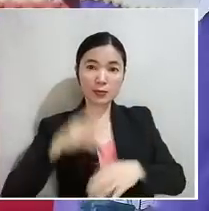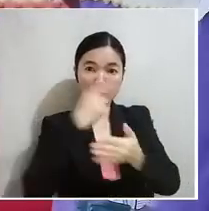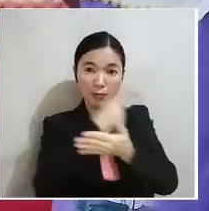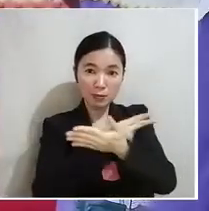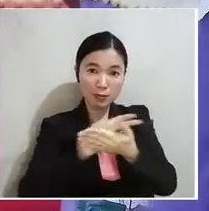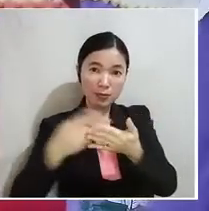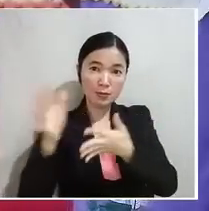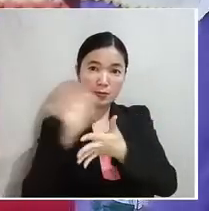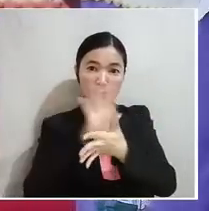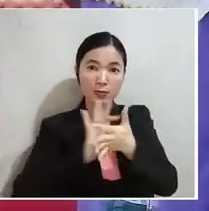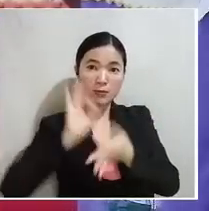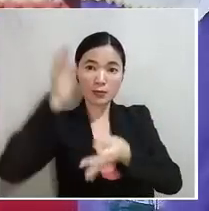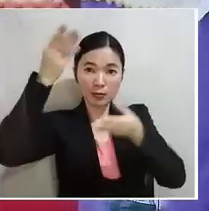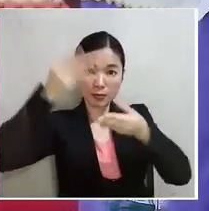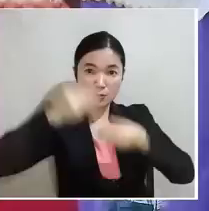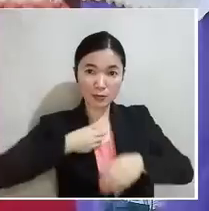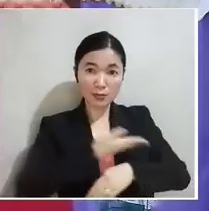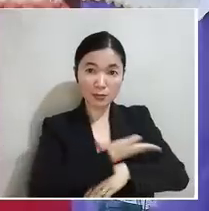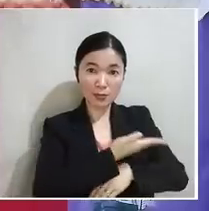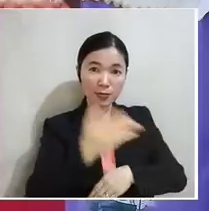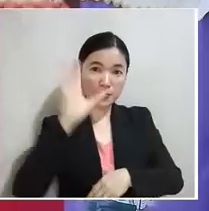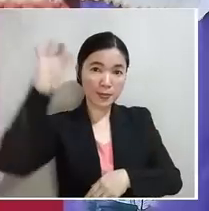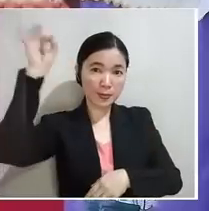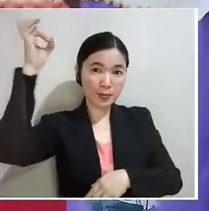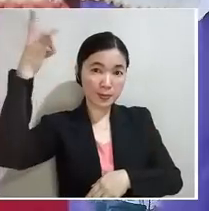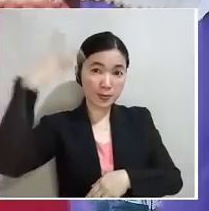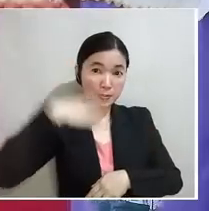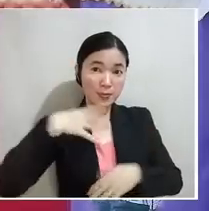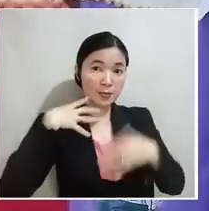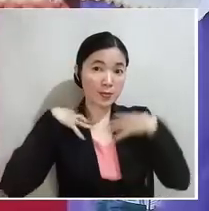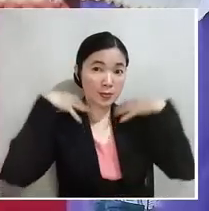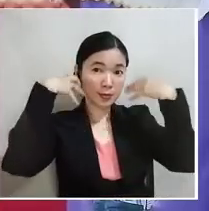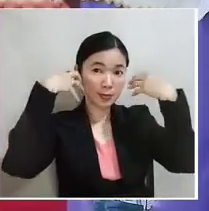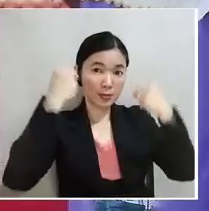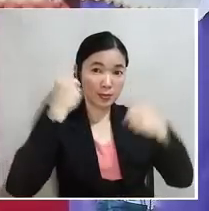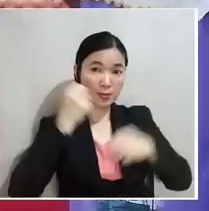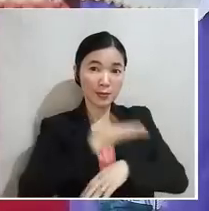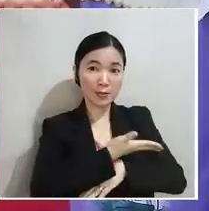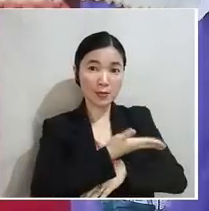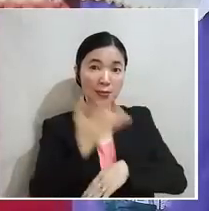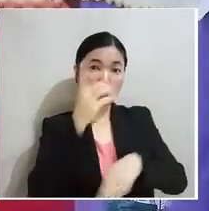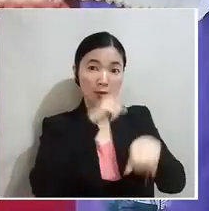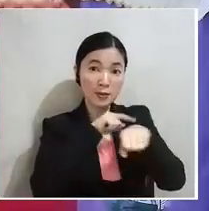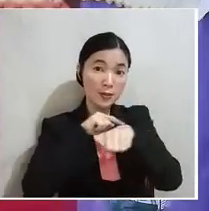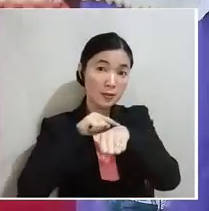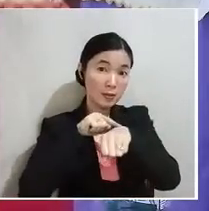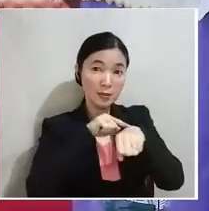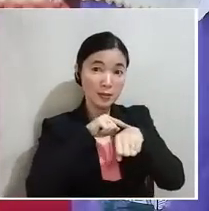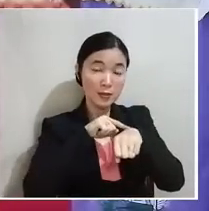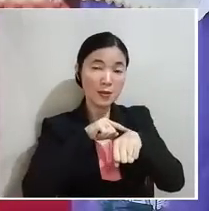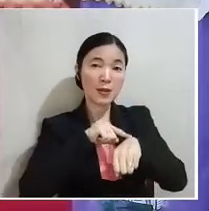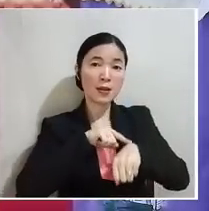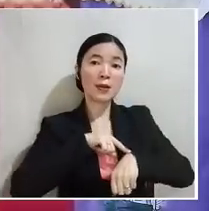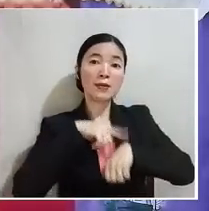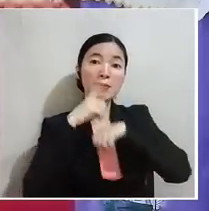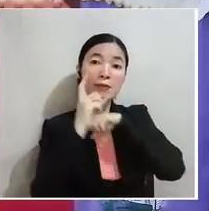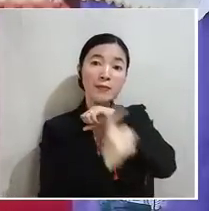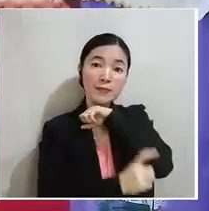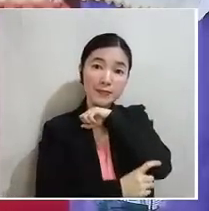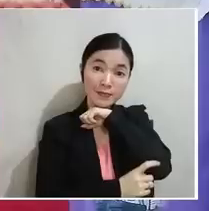us grace and strength in our time of testing. If